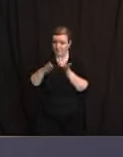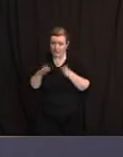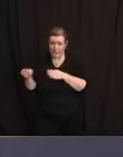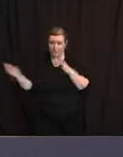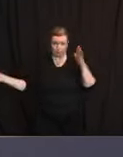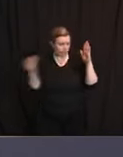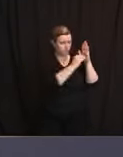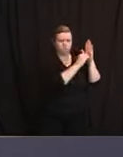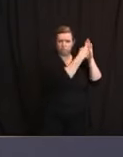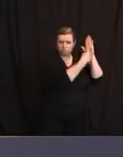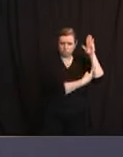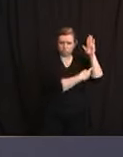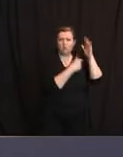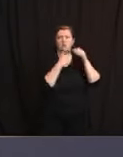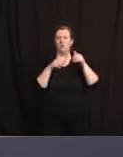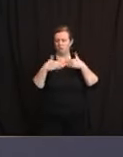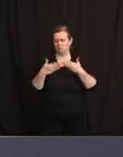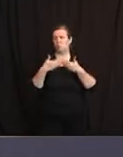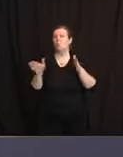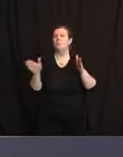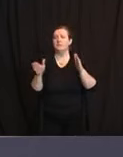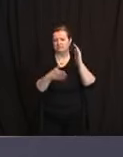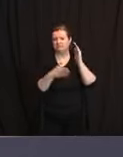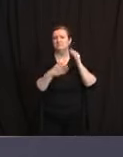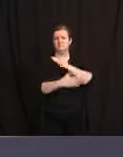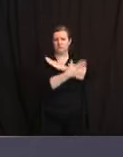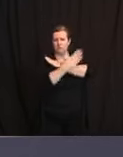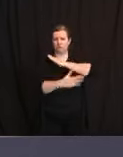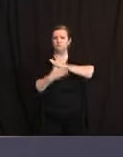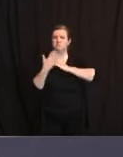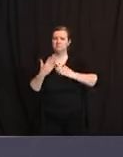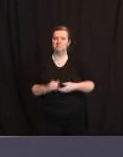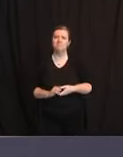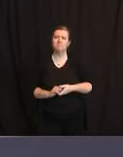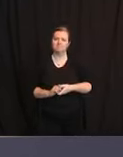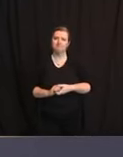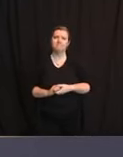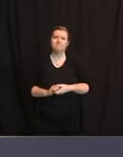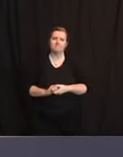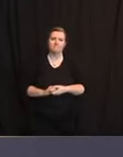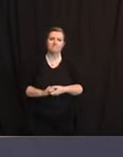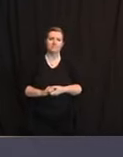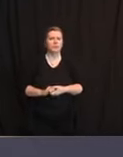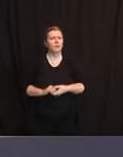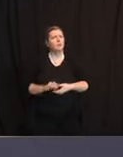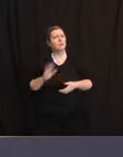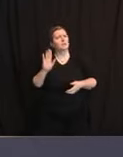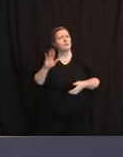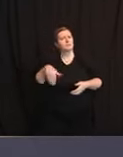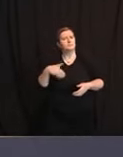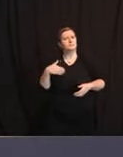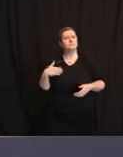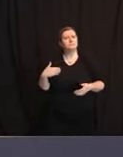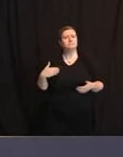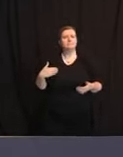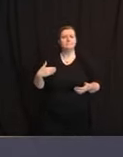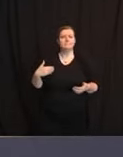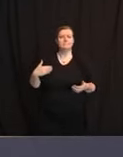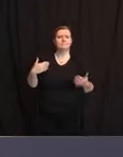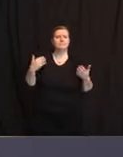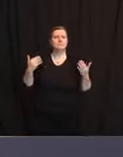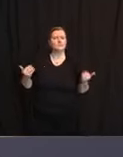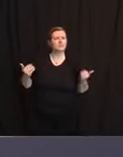Len, for this and for all. I know our team thanks you. Now, I don't know why I feel this way today, but I